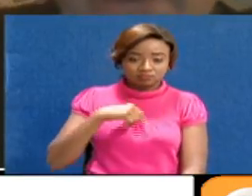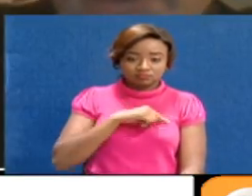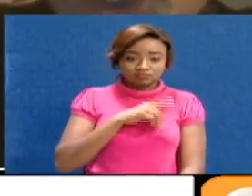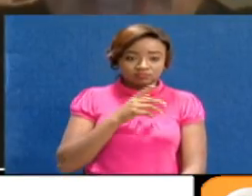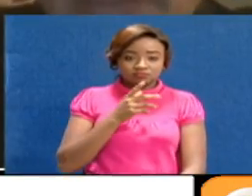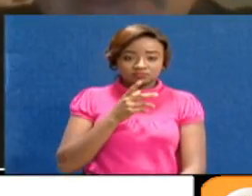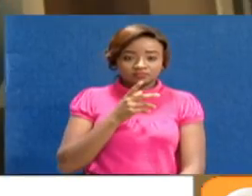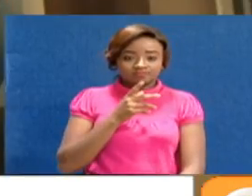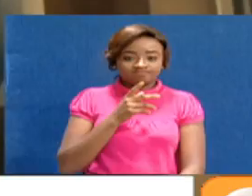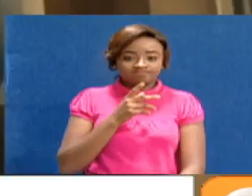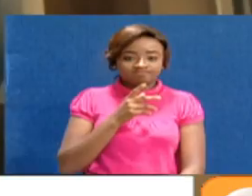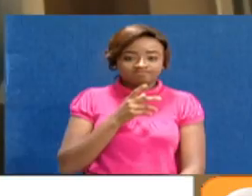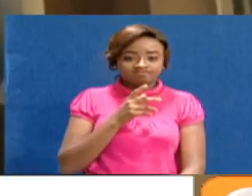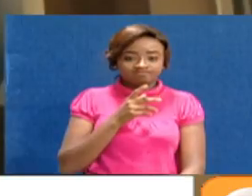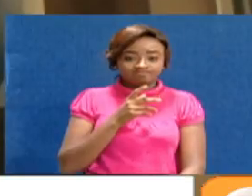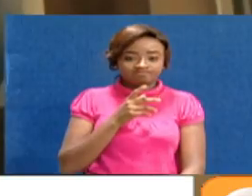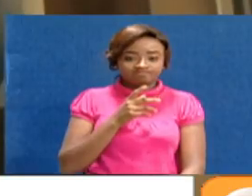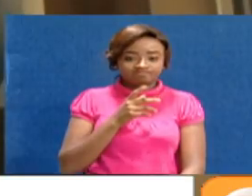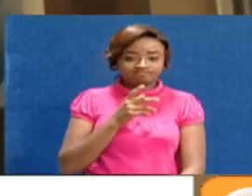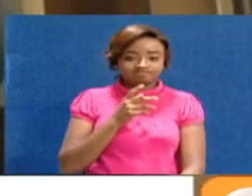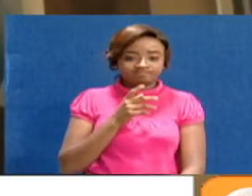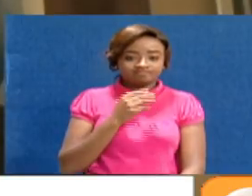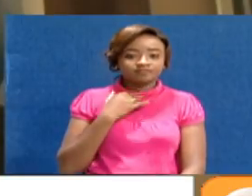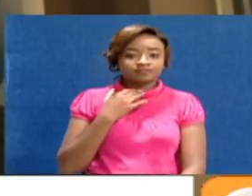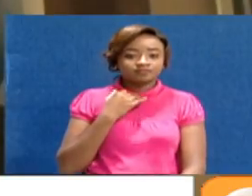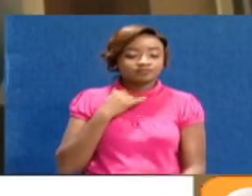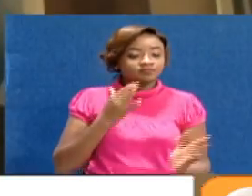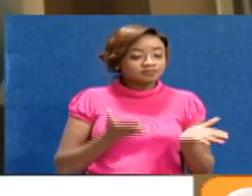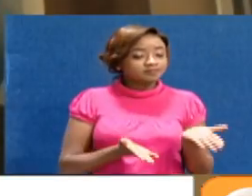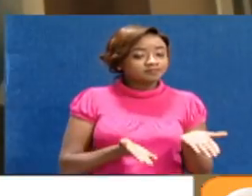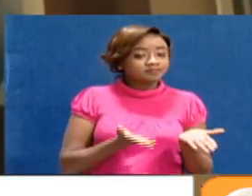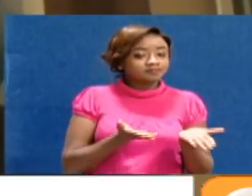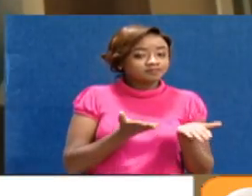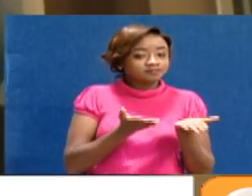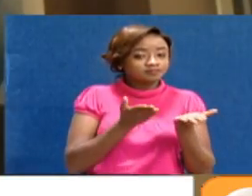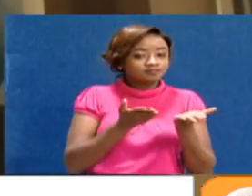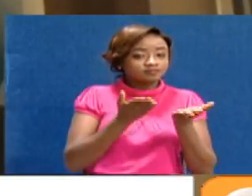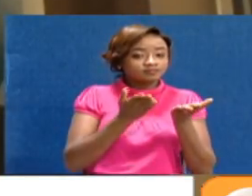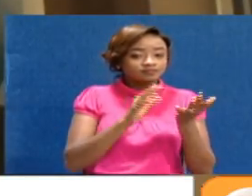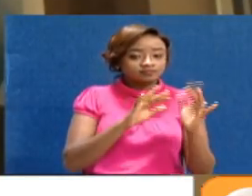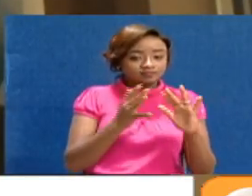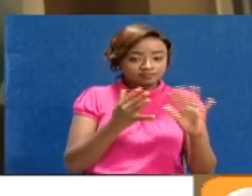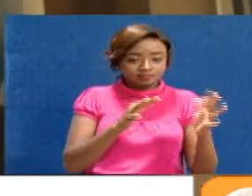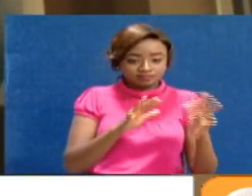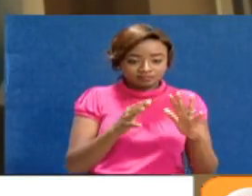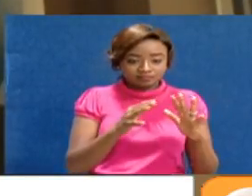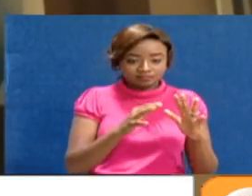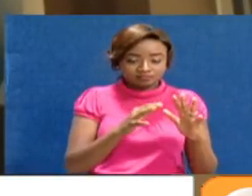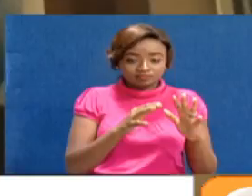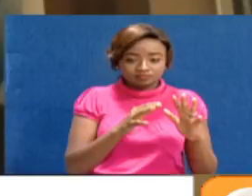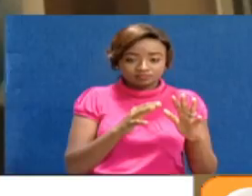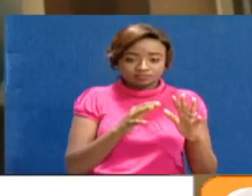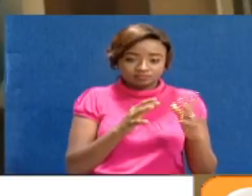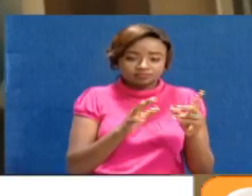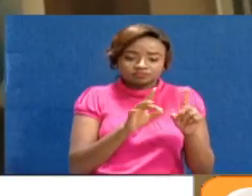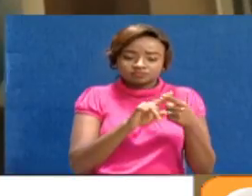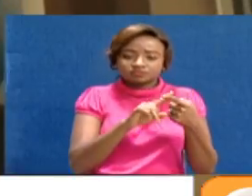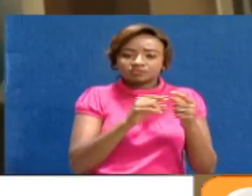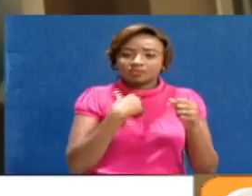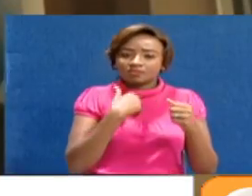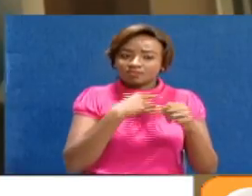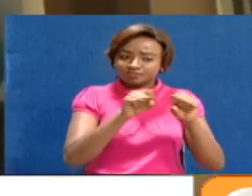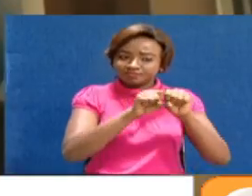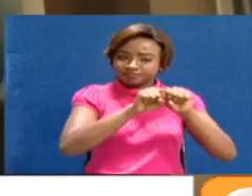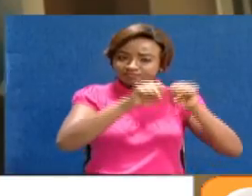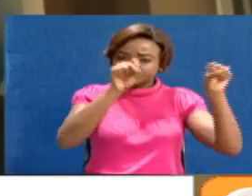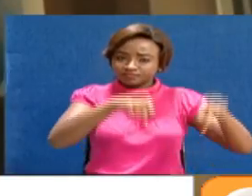a V shape. So hopefully we'll recover in a V shape in Kenya, but we need to recover with stronger systems in place.